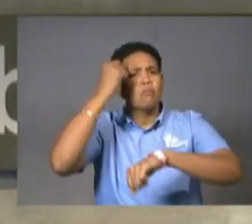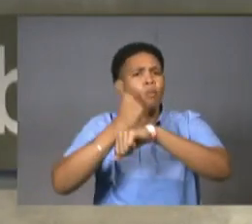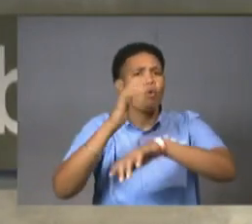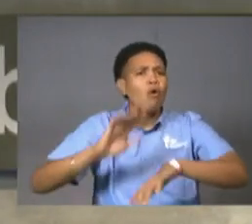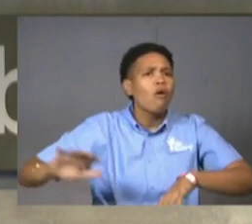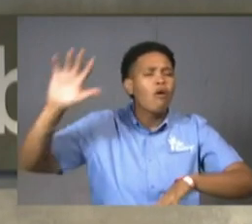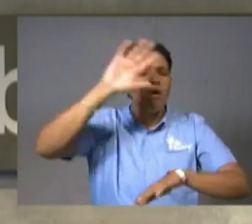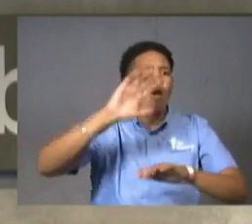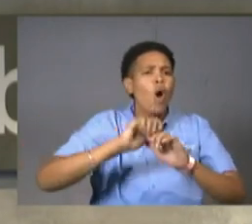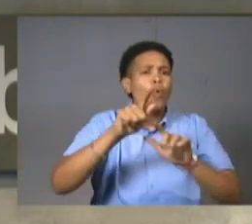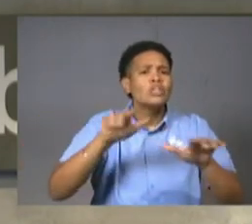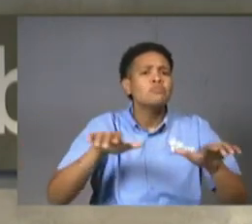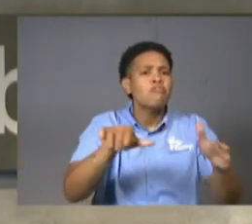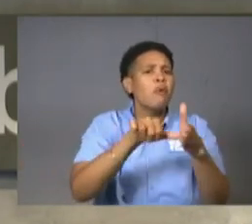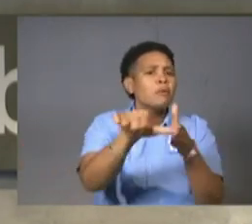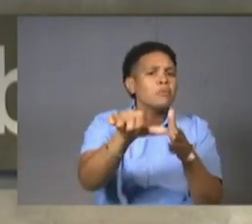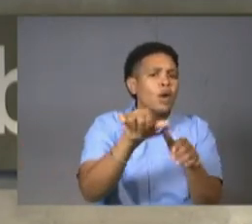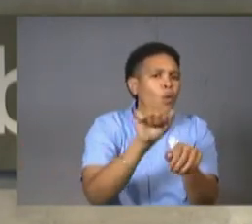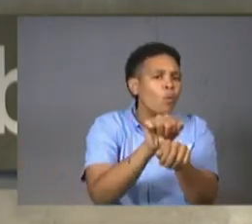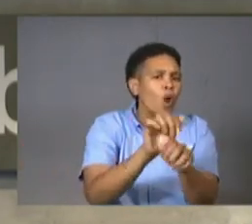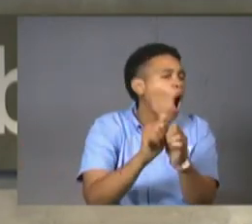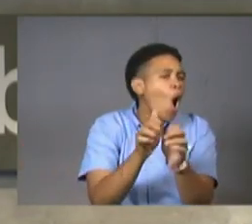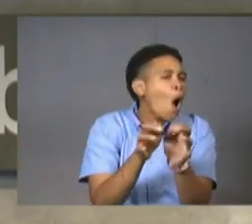it be extended to ministers?